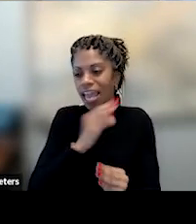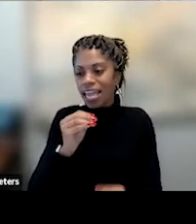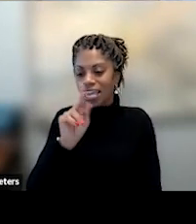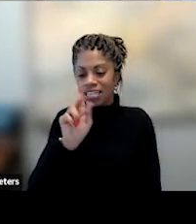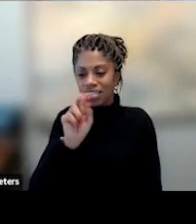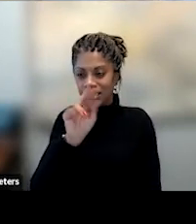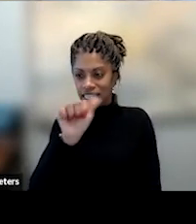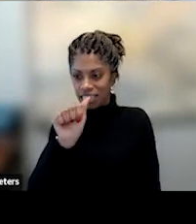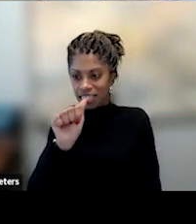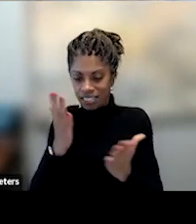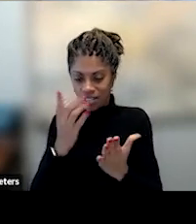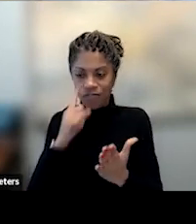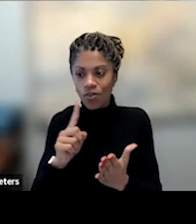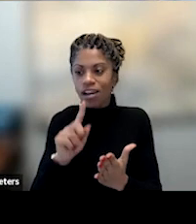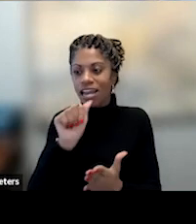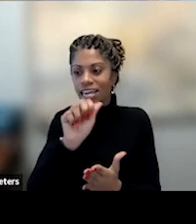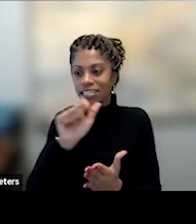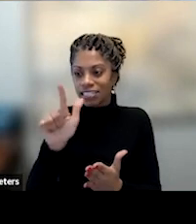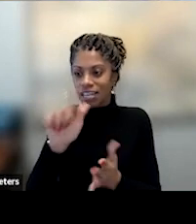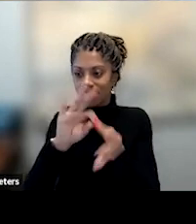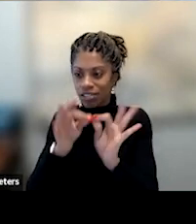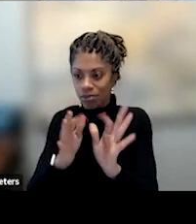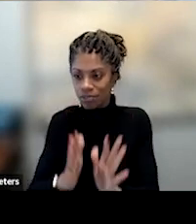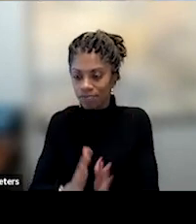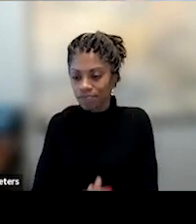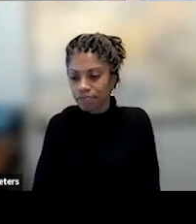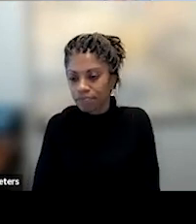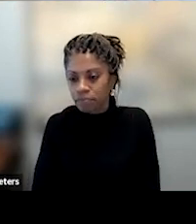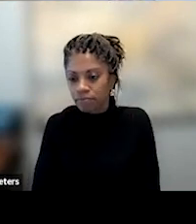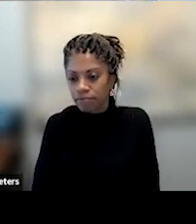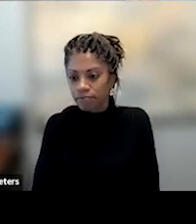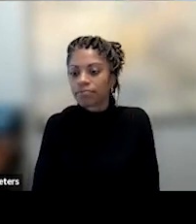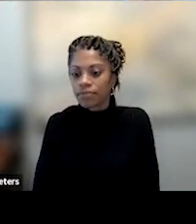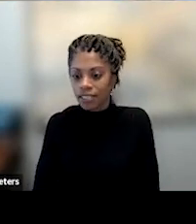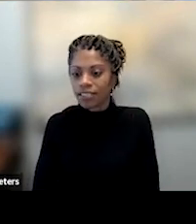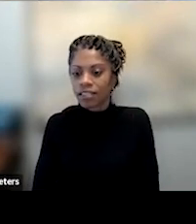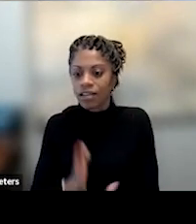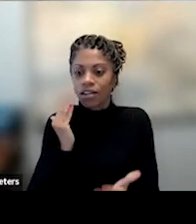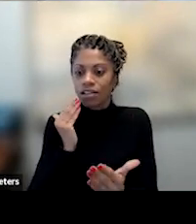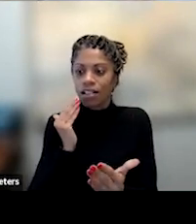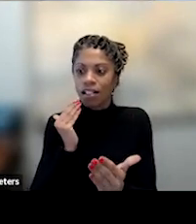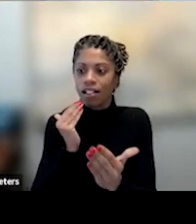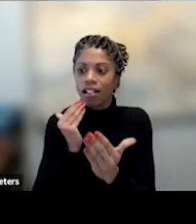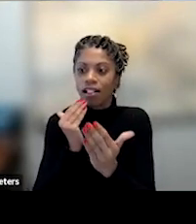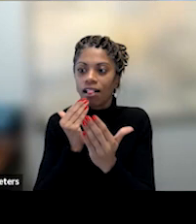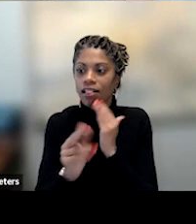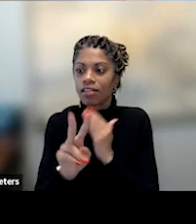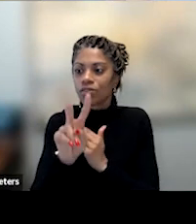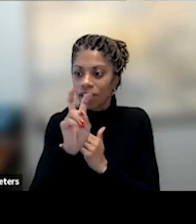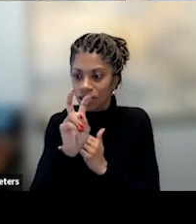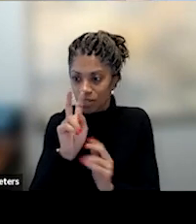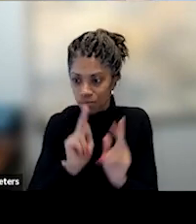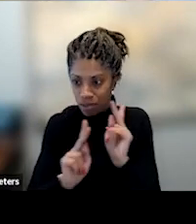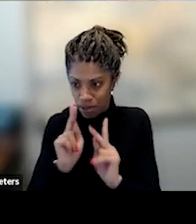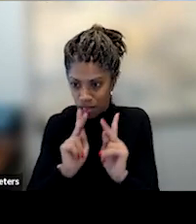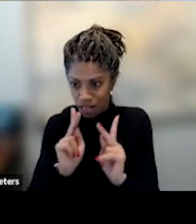All right. Looks like we have almost 200 folks with us now, so that's great. Kareem, if you don't mind moving forward, we just